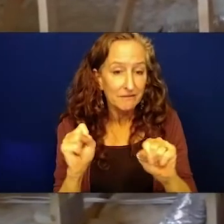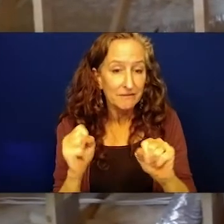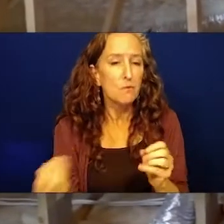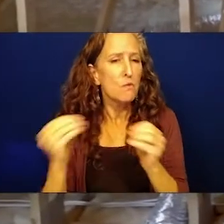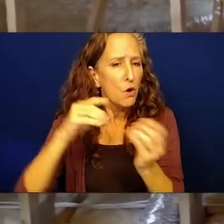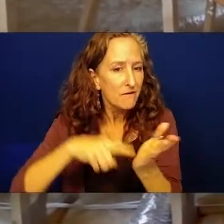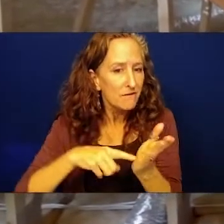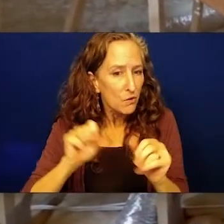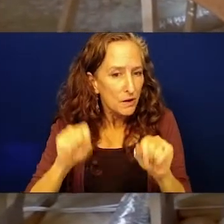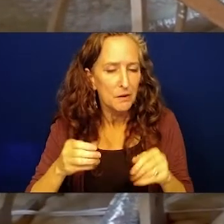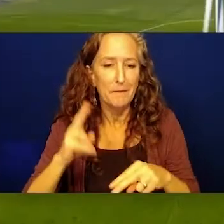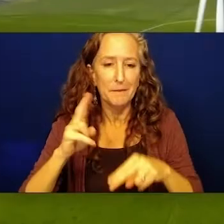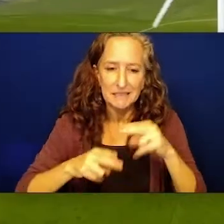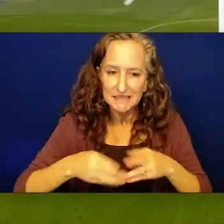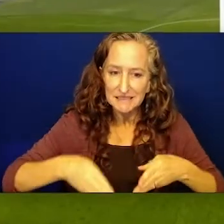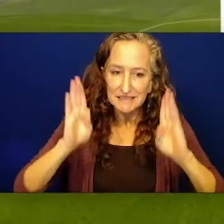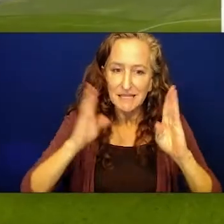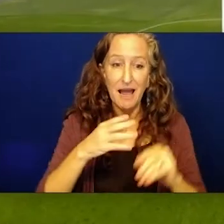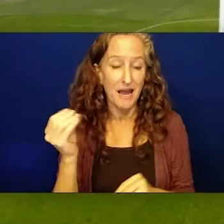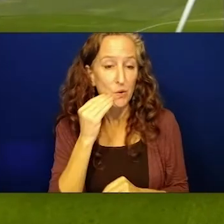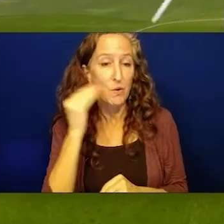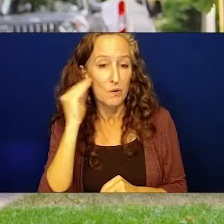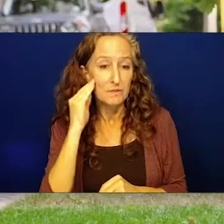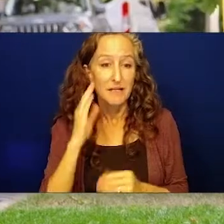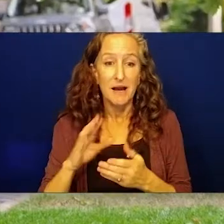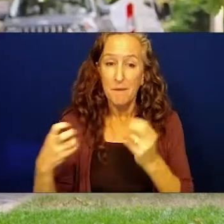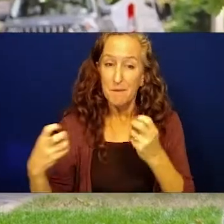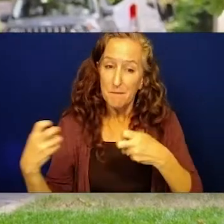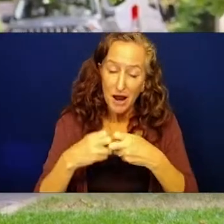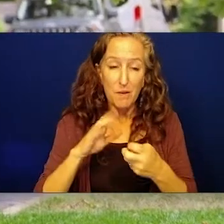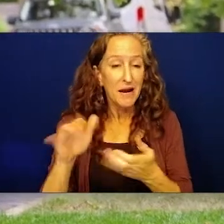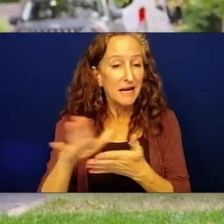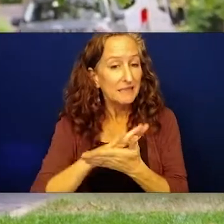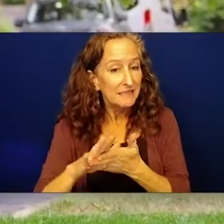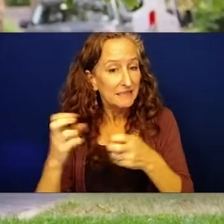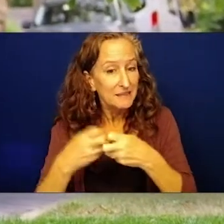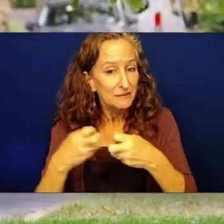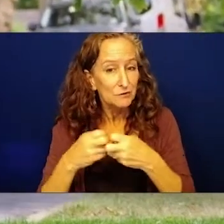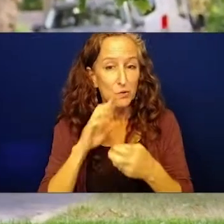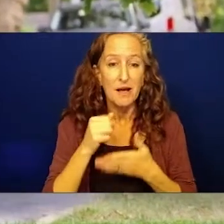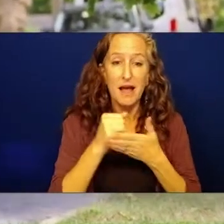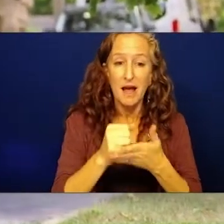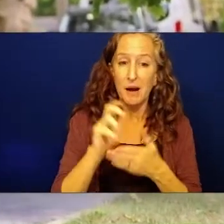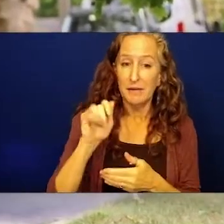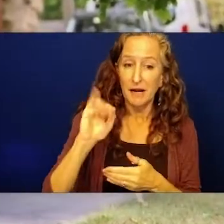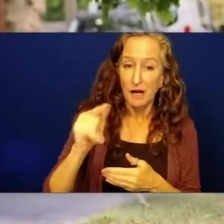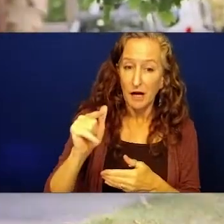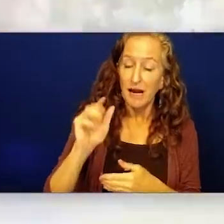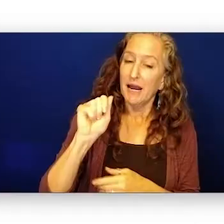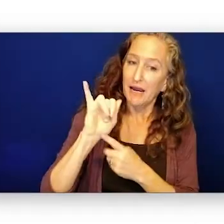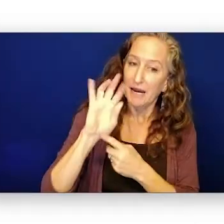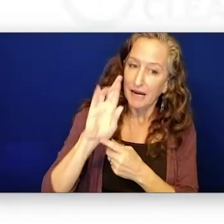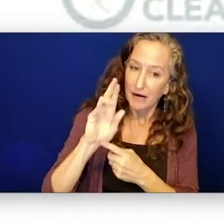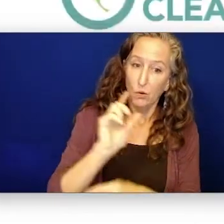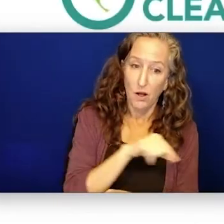the construction of homes and businesses powered by clean electricity can improve our air quality and the health of our region for decades to